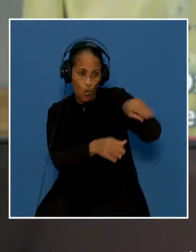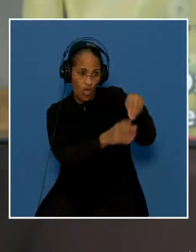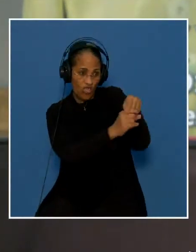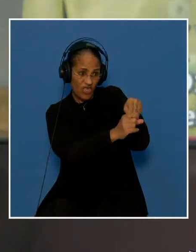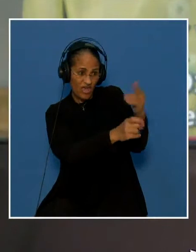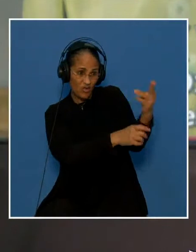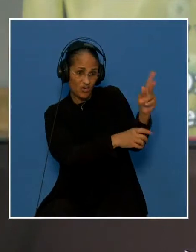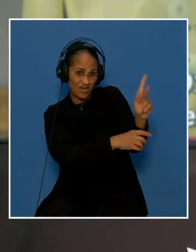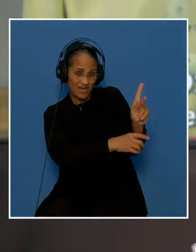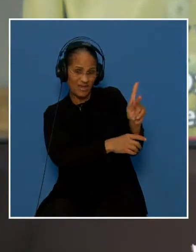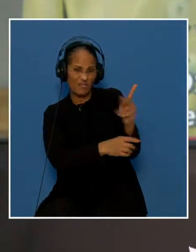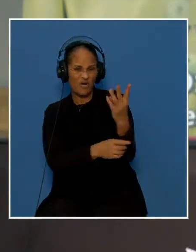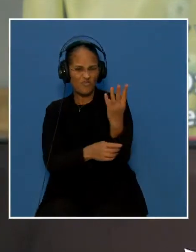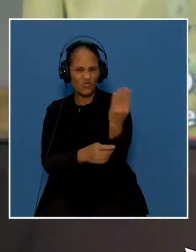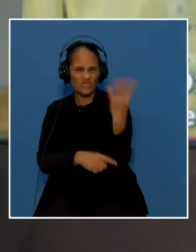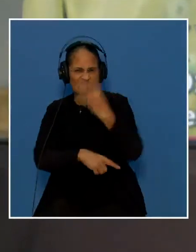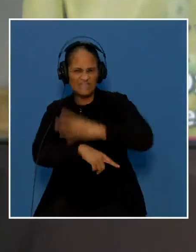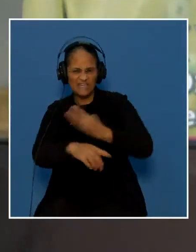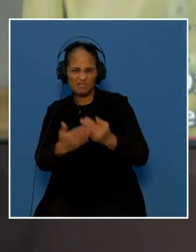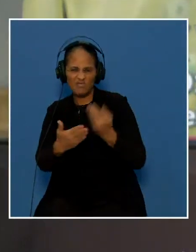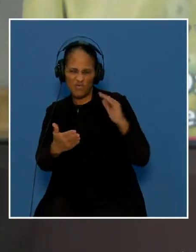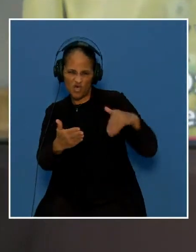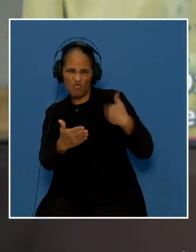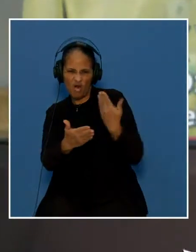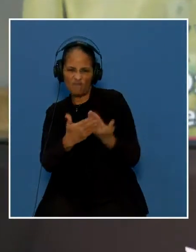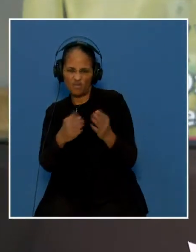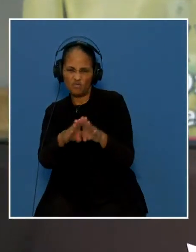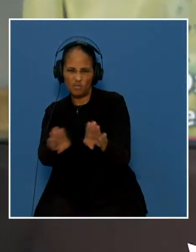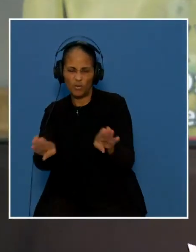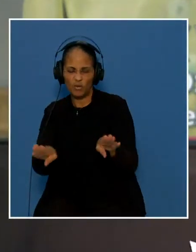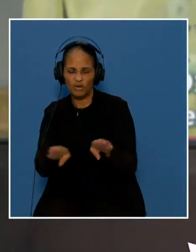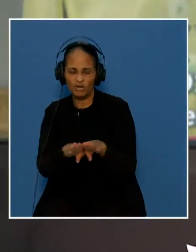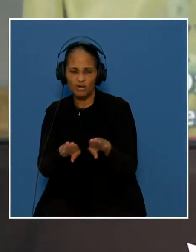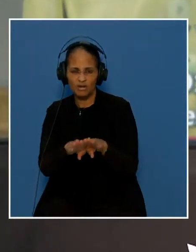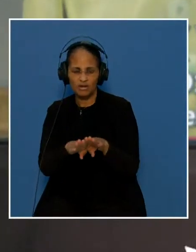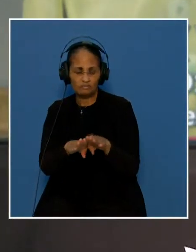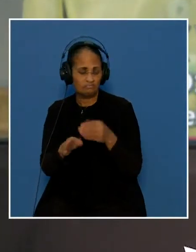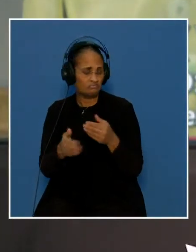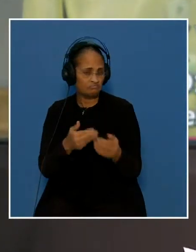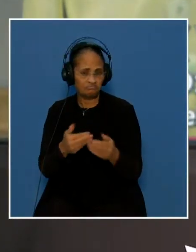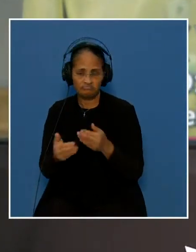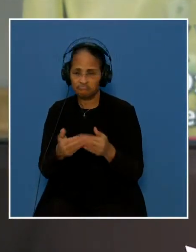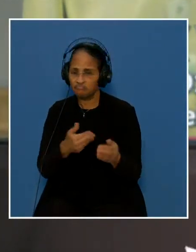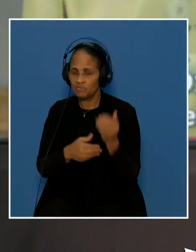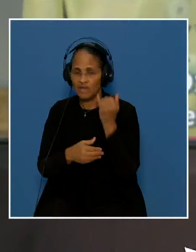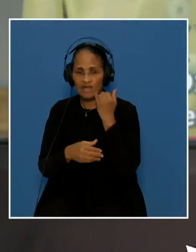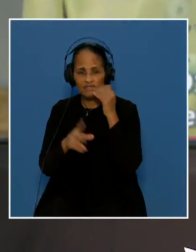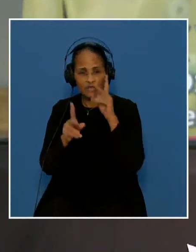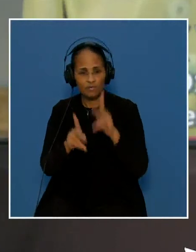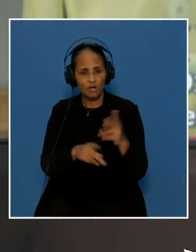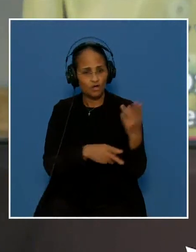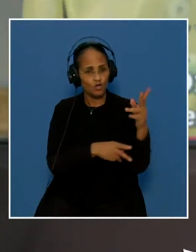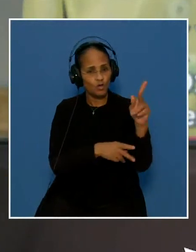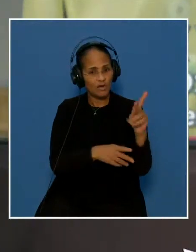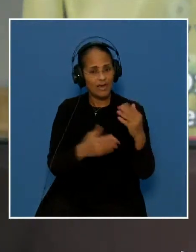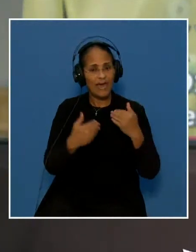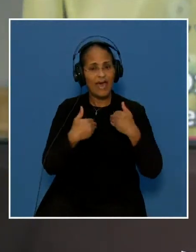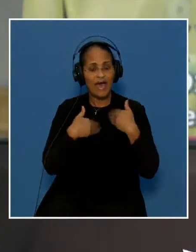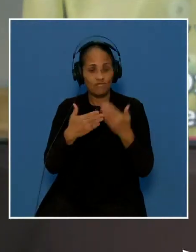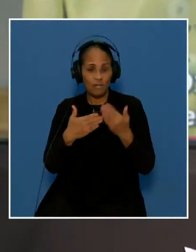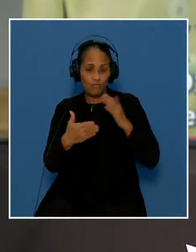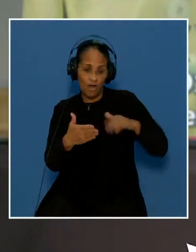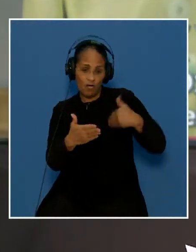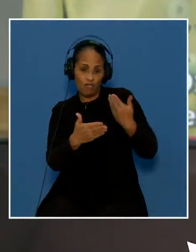Kingdom in the past 14 days before arriving to Bermuda. Regardless of whether or not those UK travelers have a